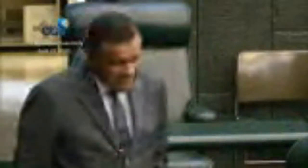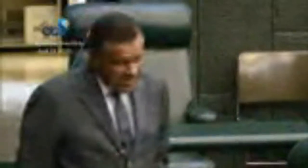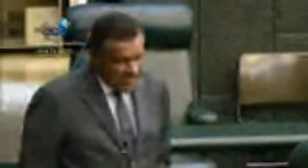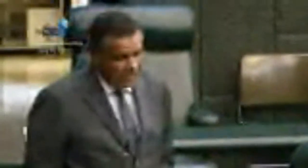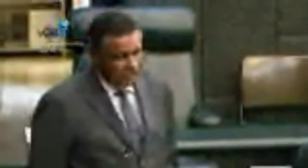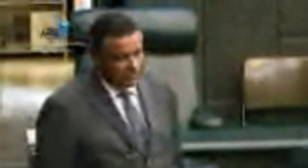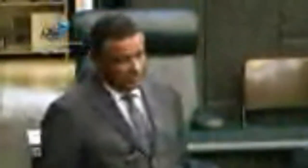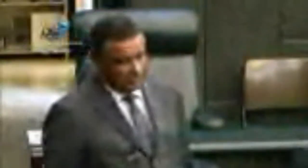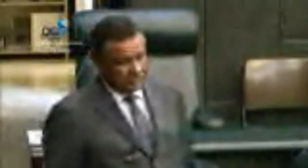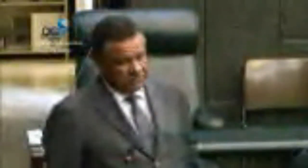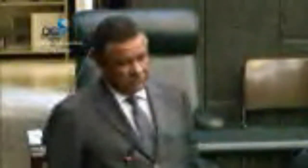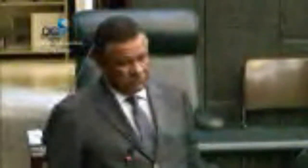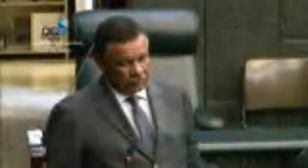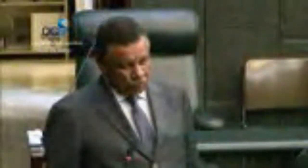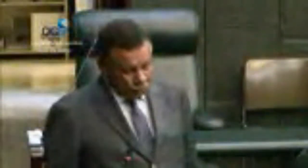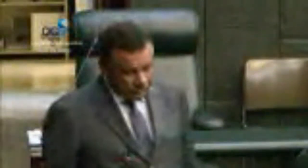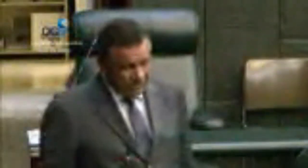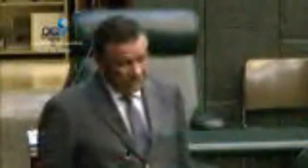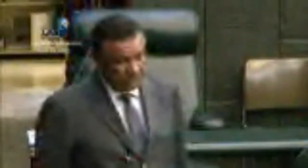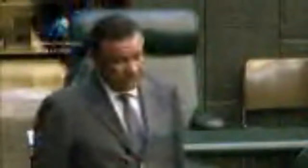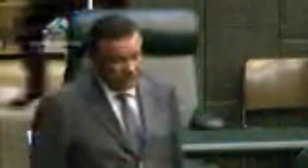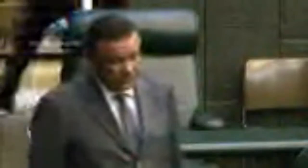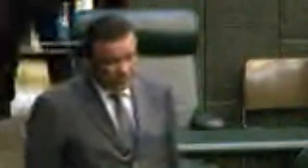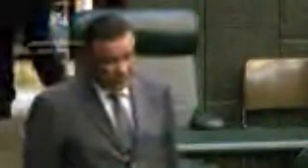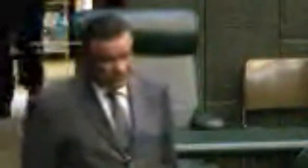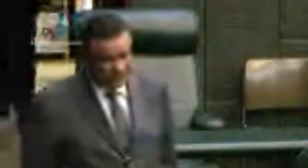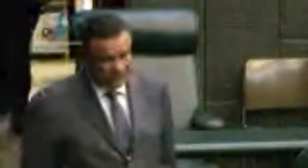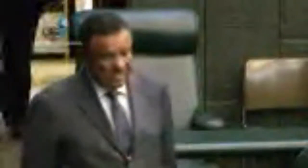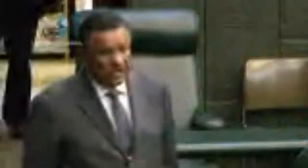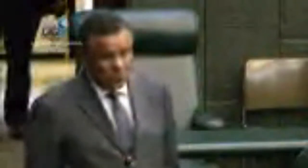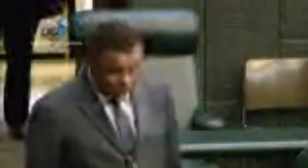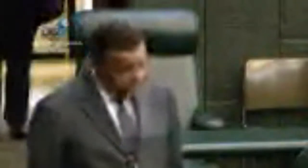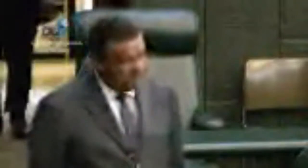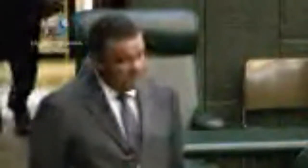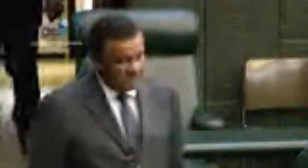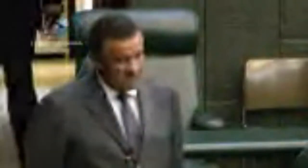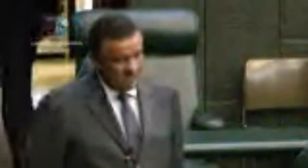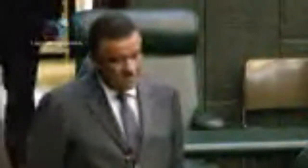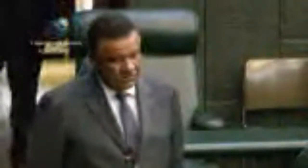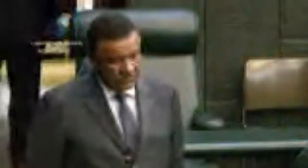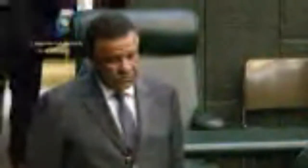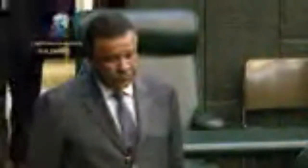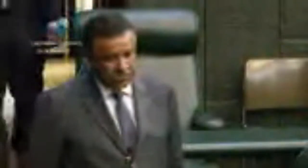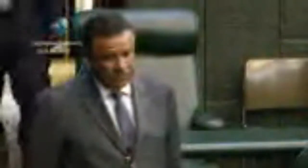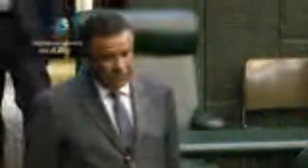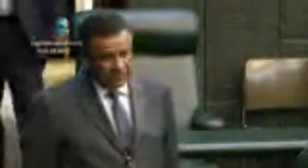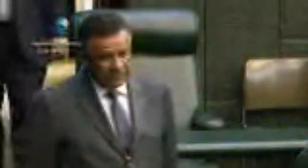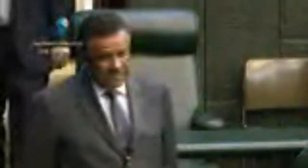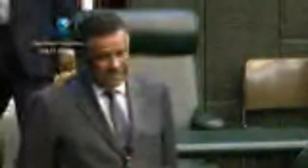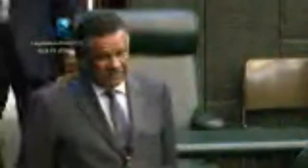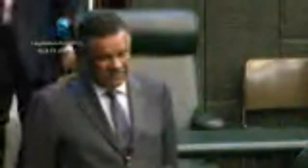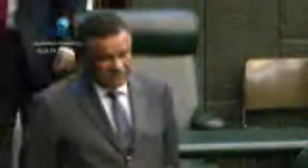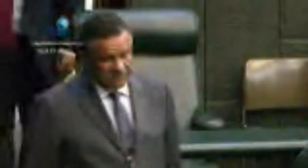the material, the equipment to do some of these things.